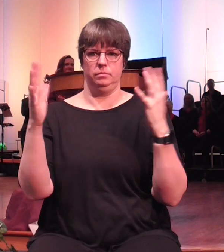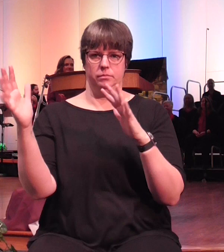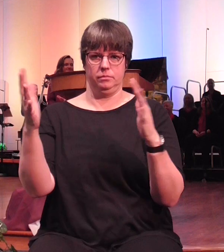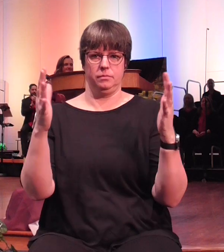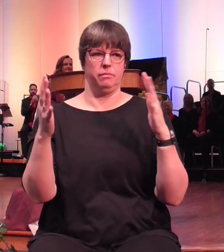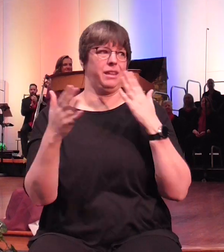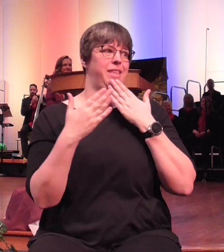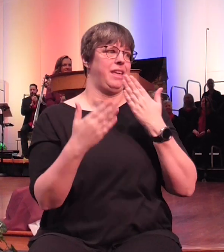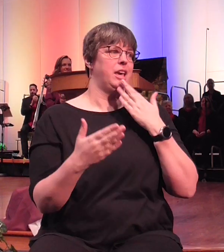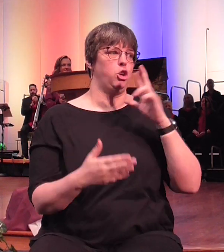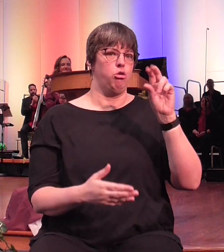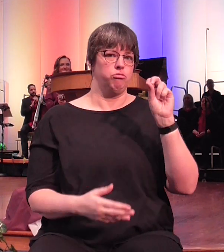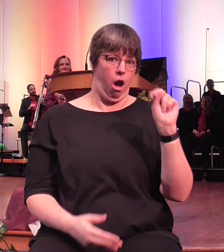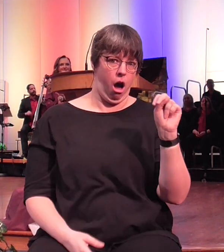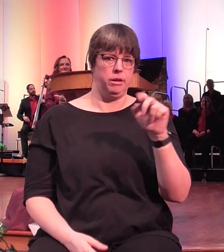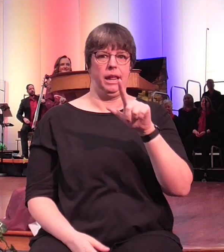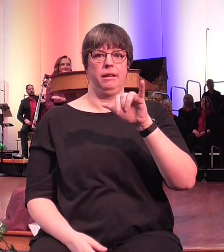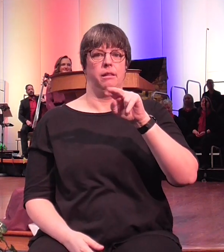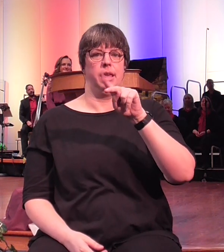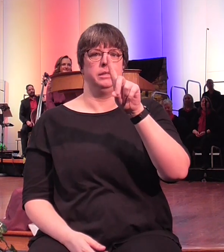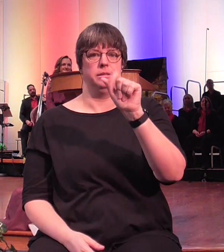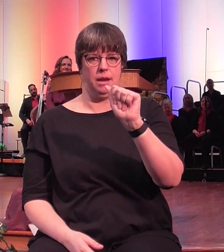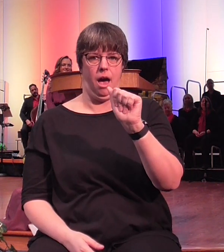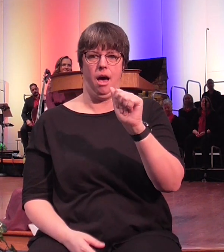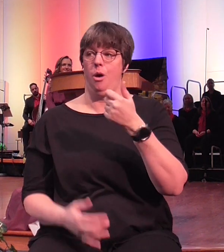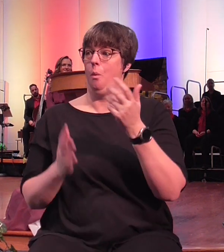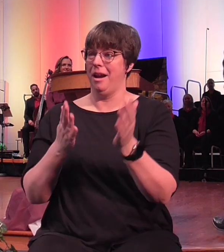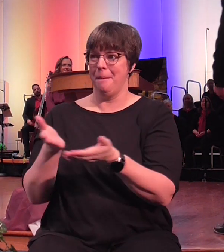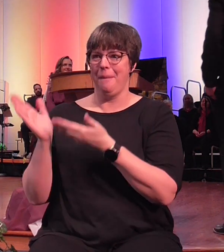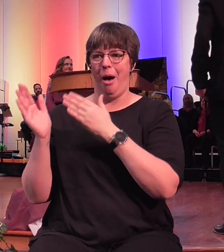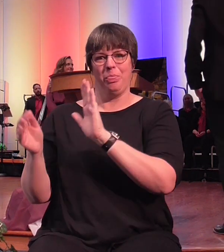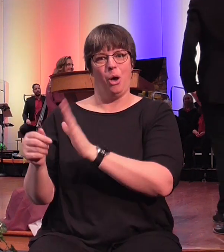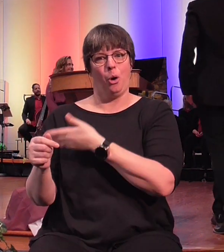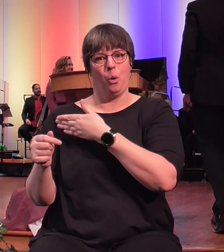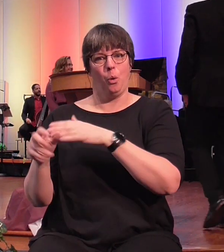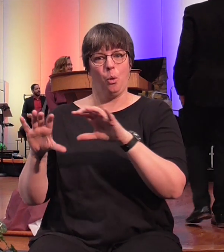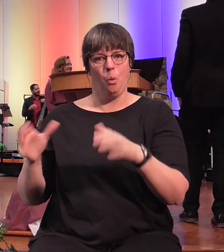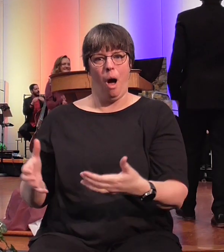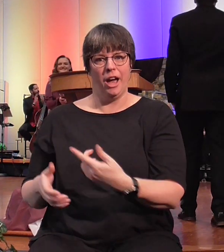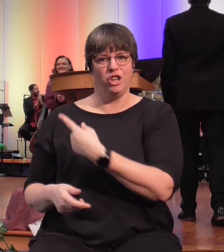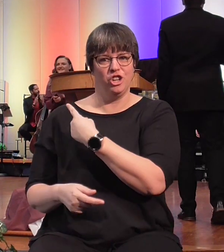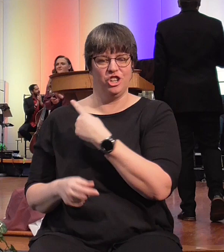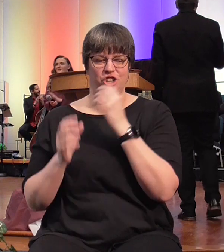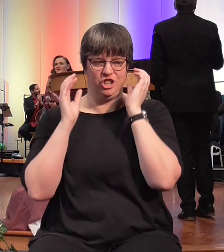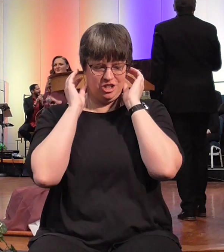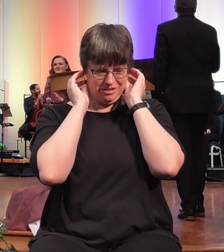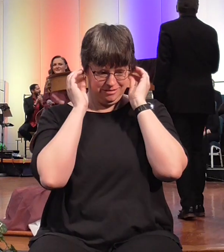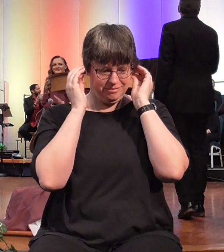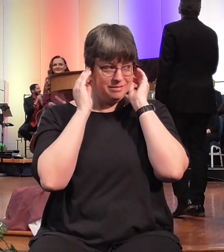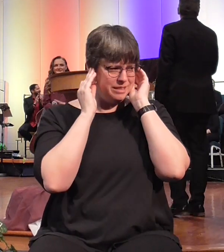Thank you, Ron and Linda. How about Director Stacy Landis and this incredible Mile High Choir?